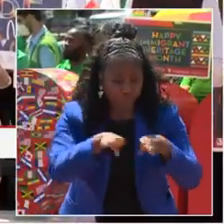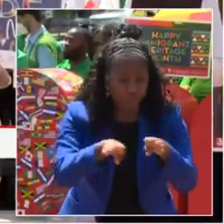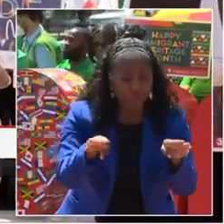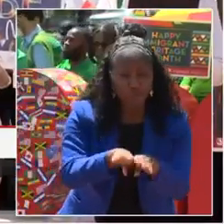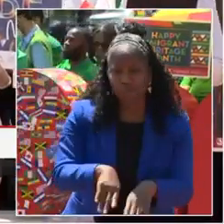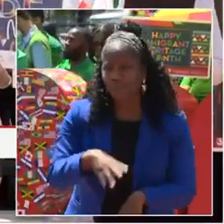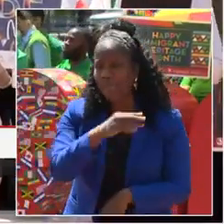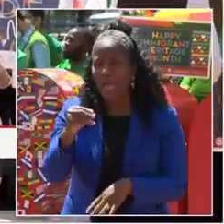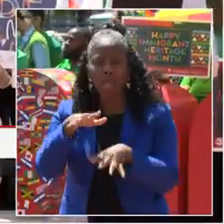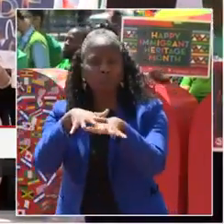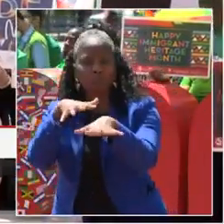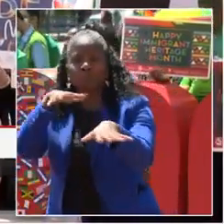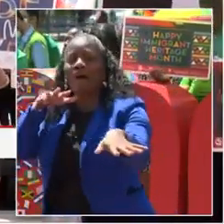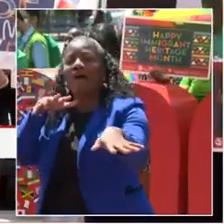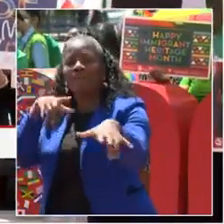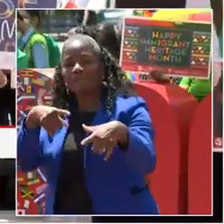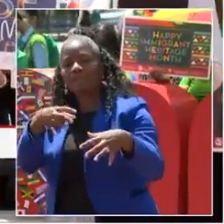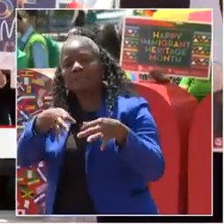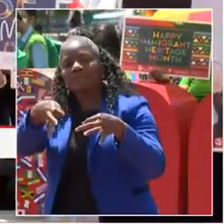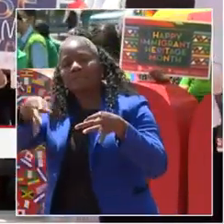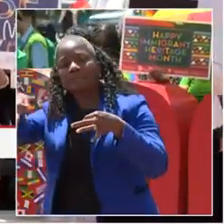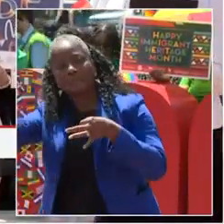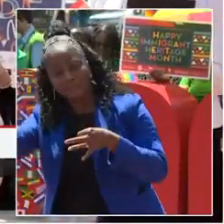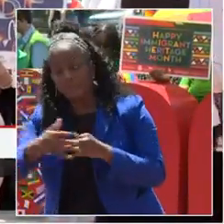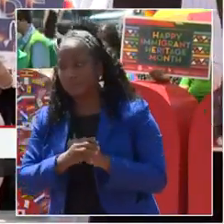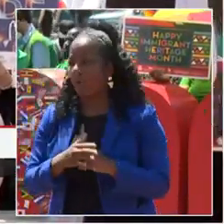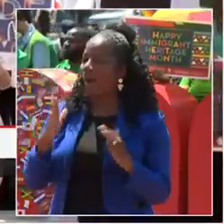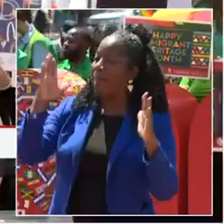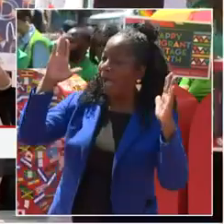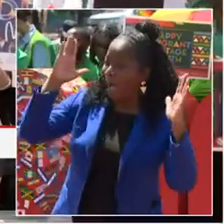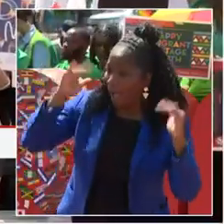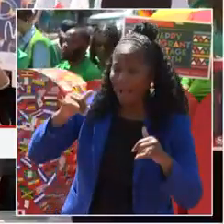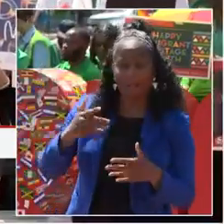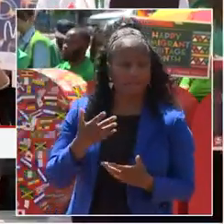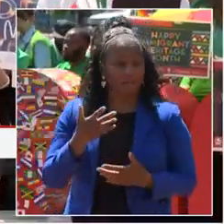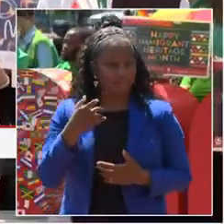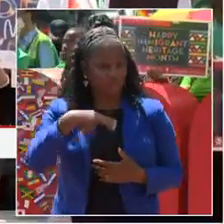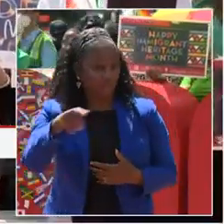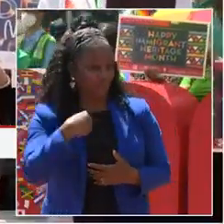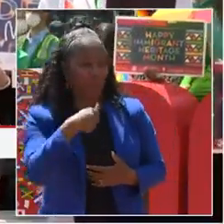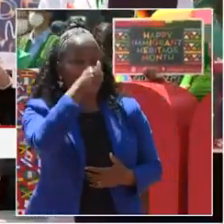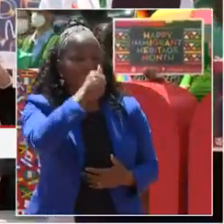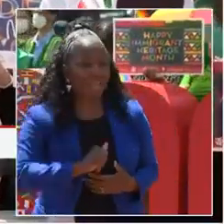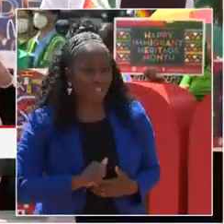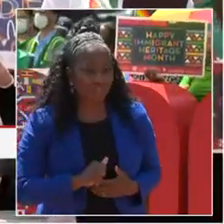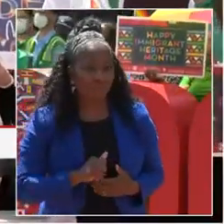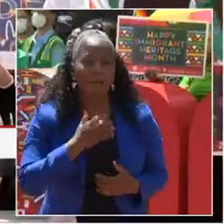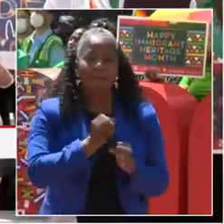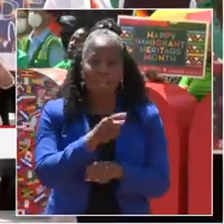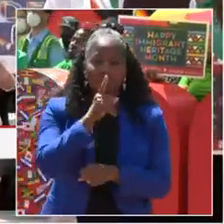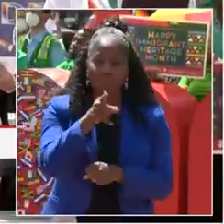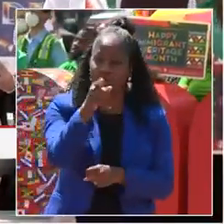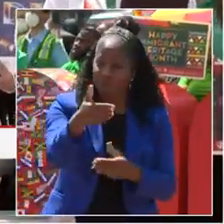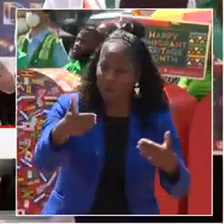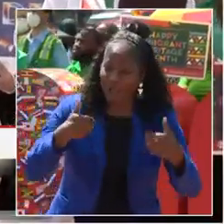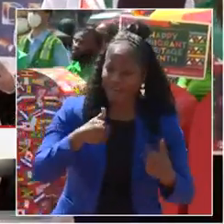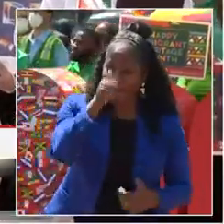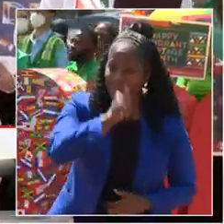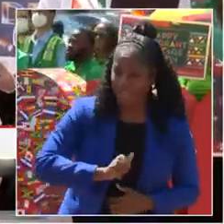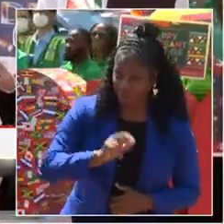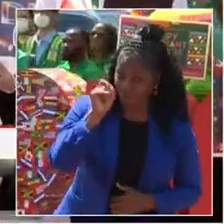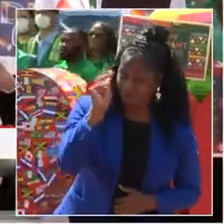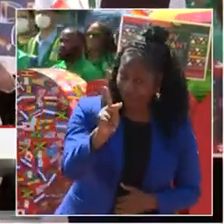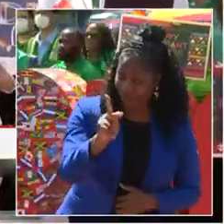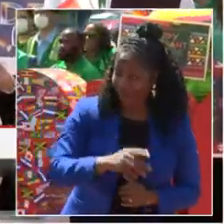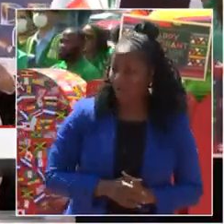traffic delays. So I'm asking everybody, pack your patience. Can you repeat after me? Pack your